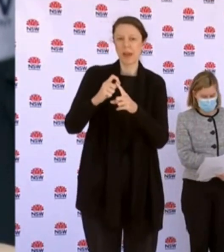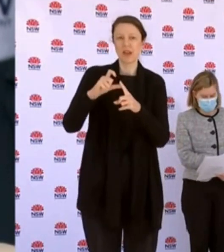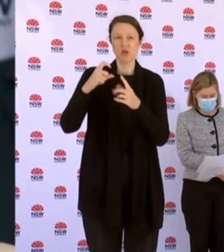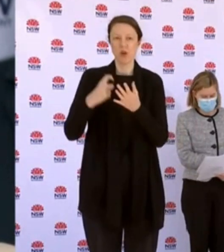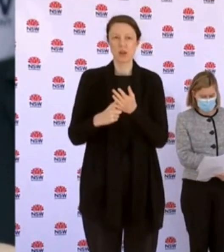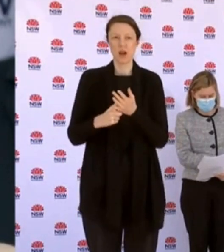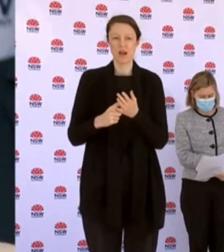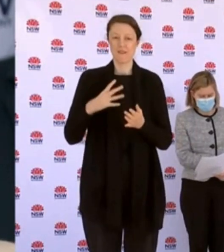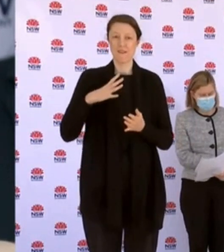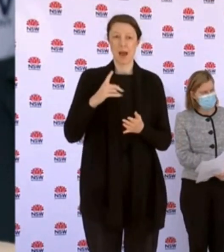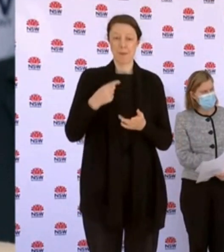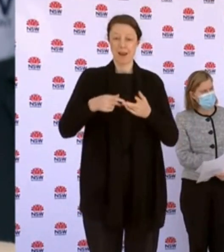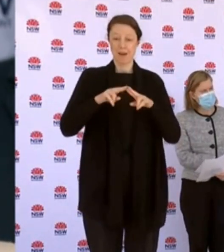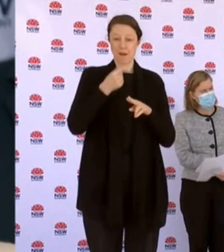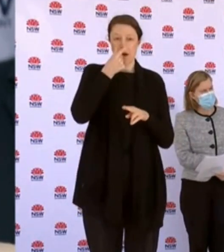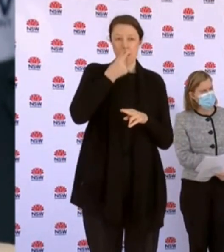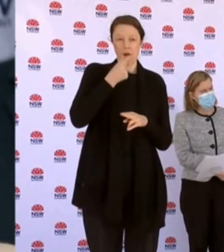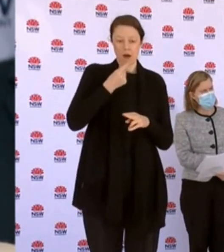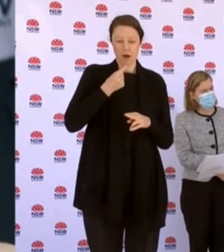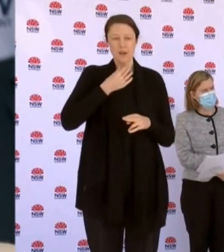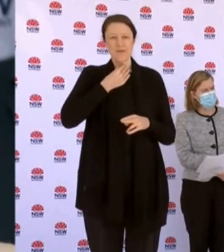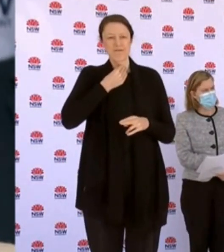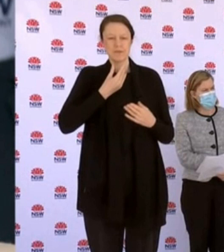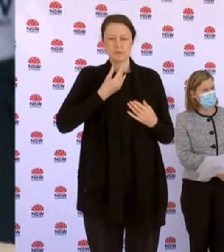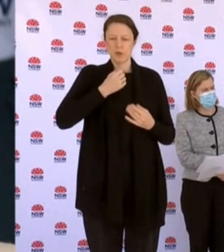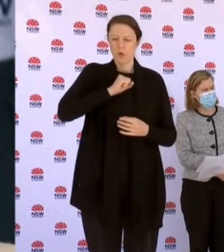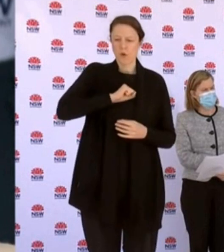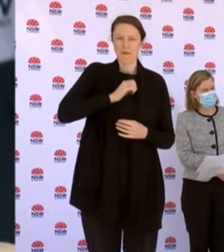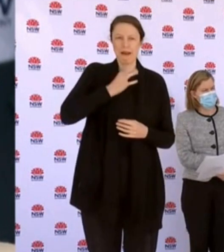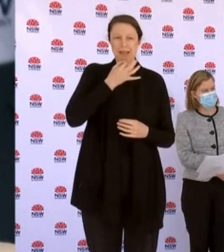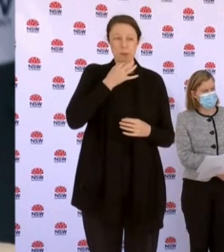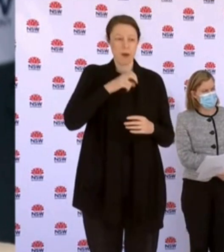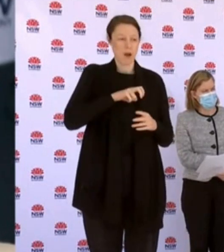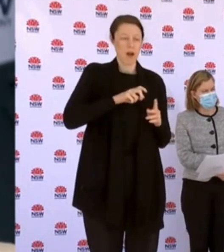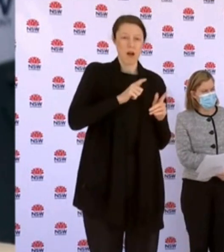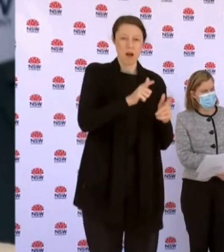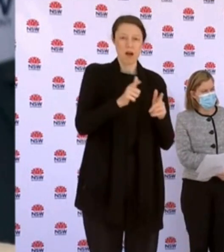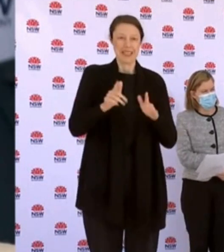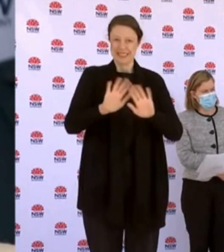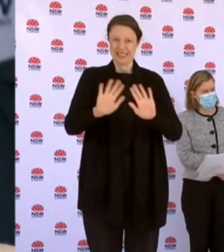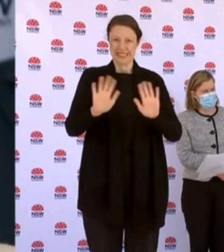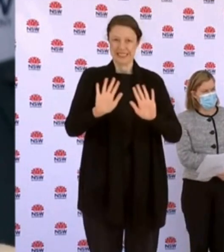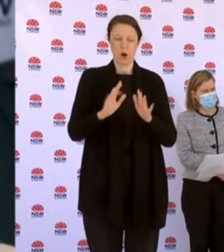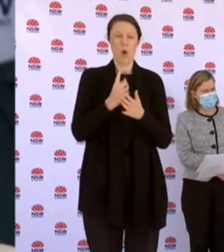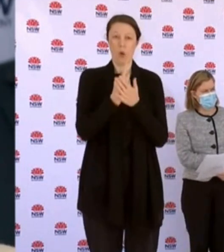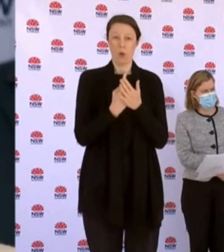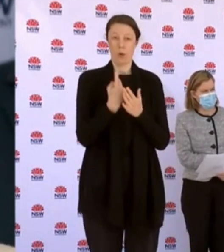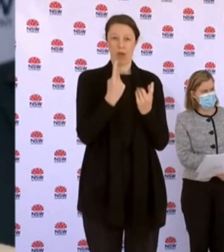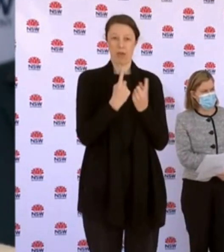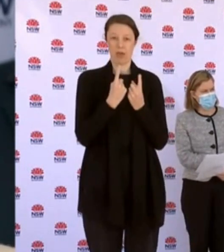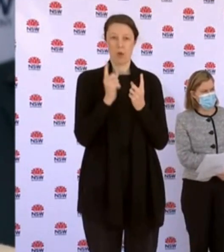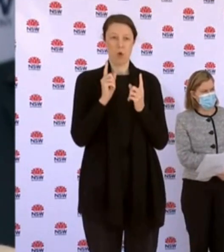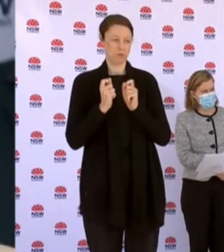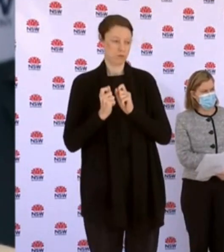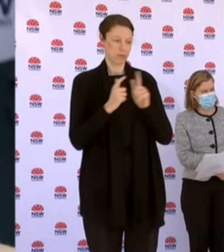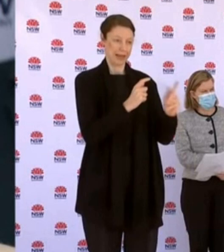have symptoms, the only place you should go is to get tested and come home and isolate. If you're worried about your health